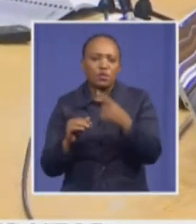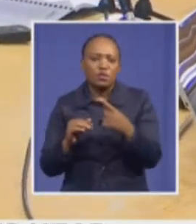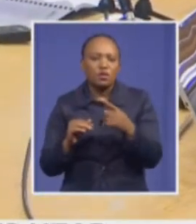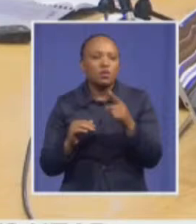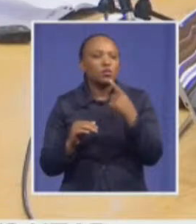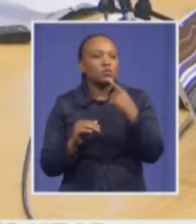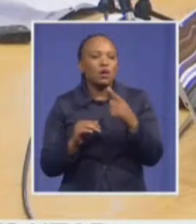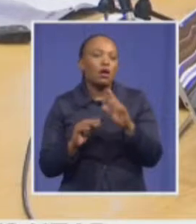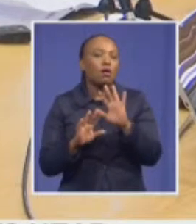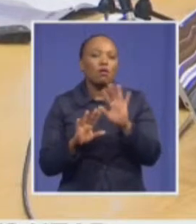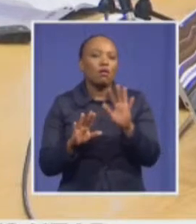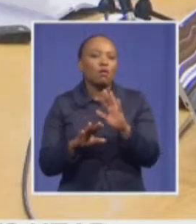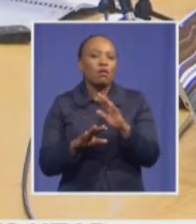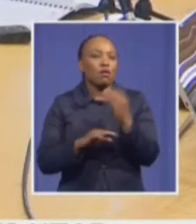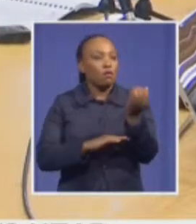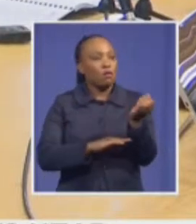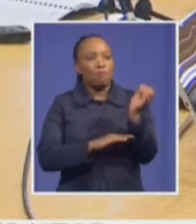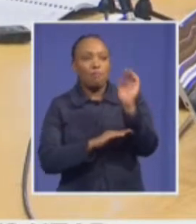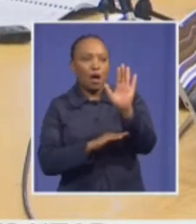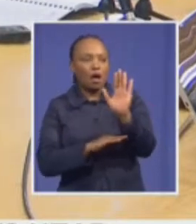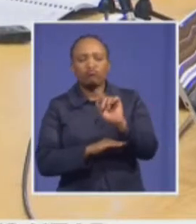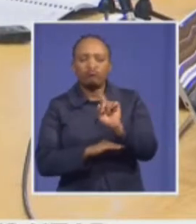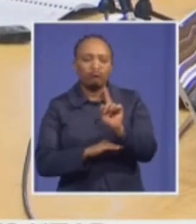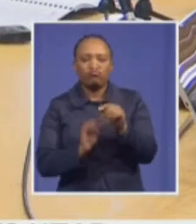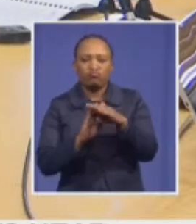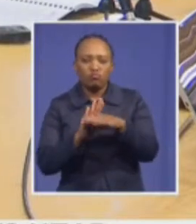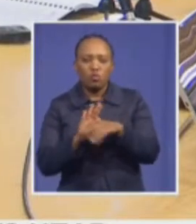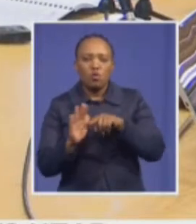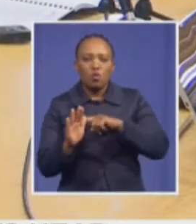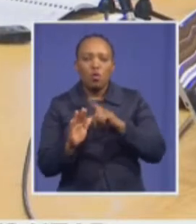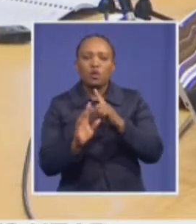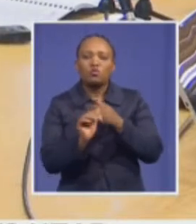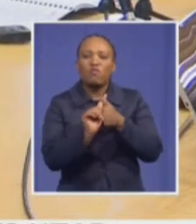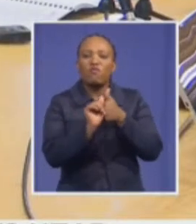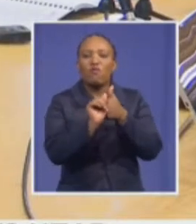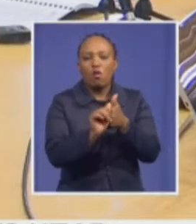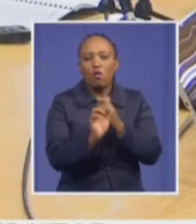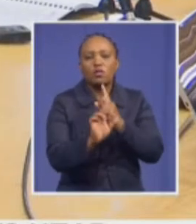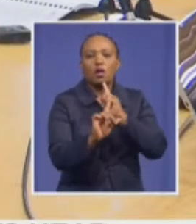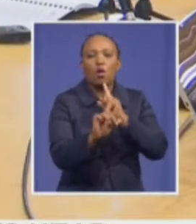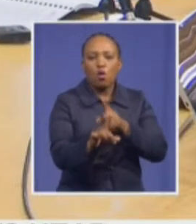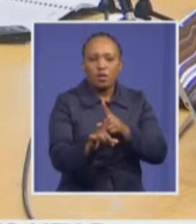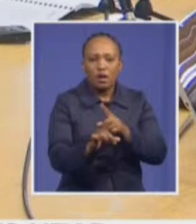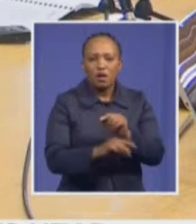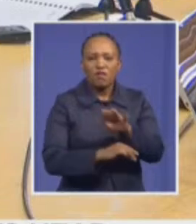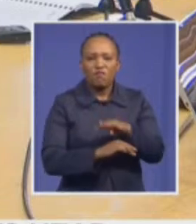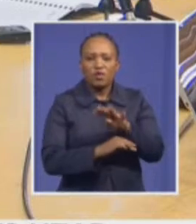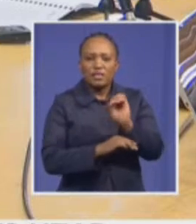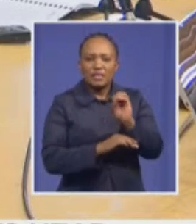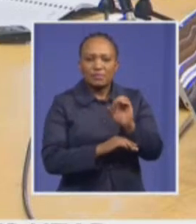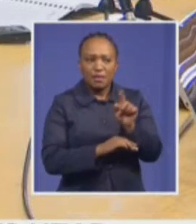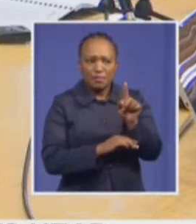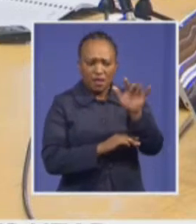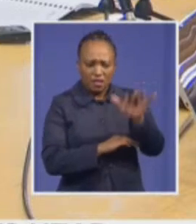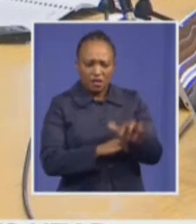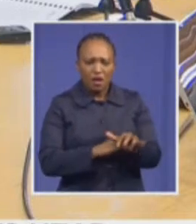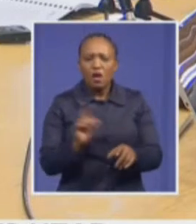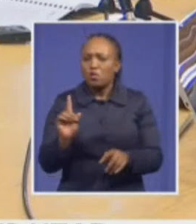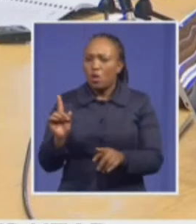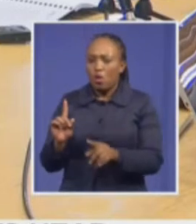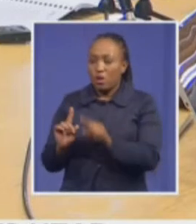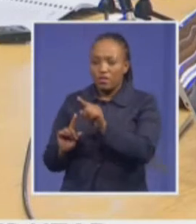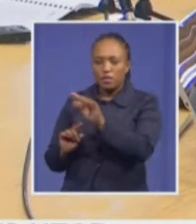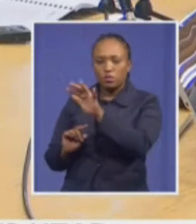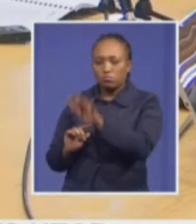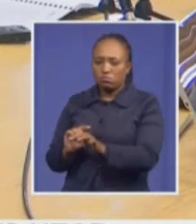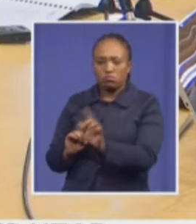in conformity with the order of 14th of September. Not that one, Chair. So this one is, there's a settlement,